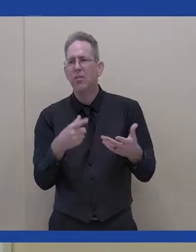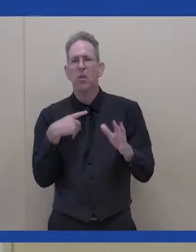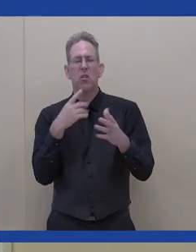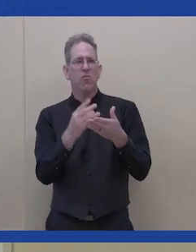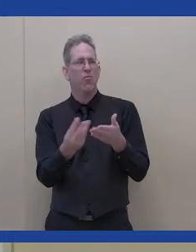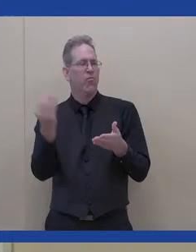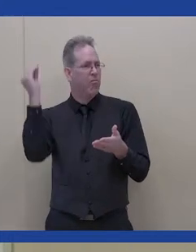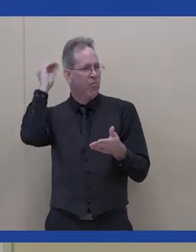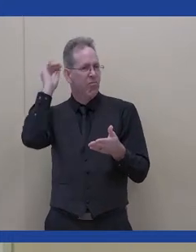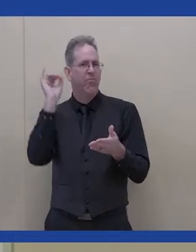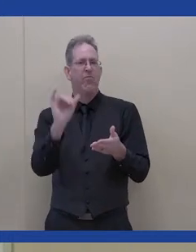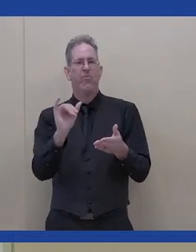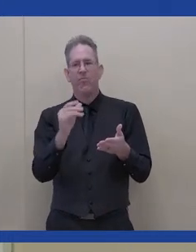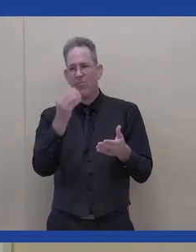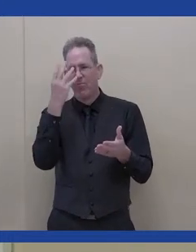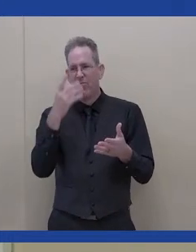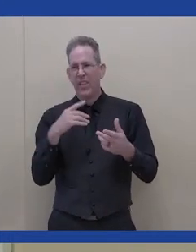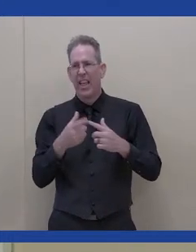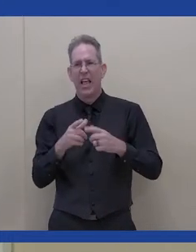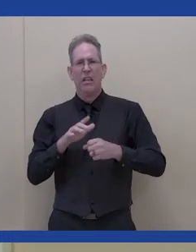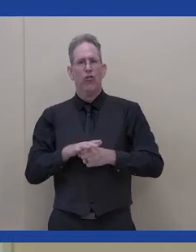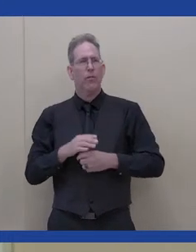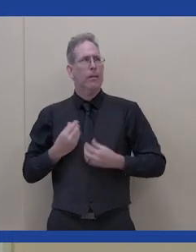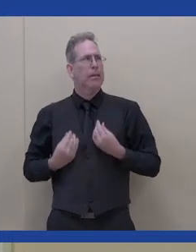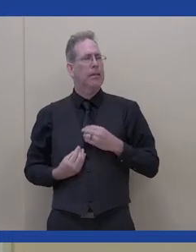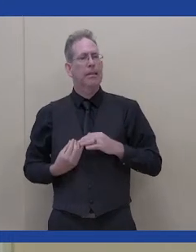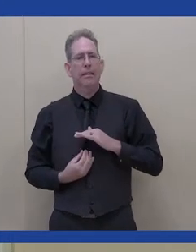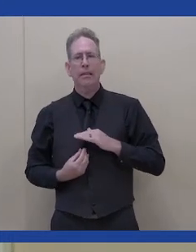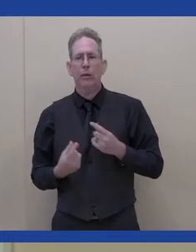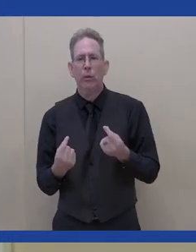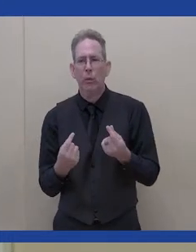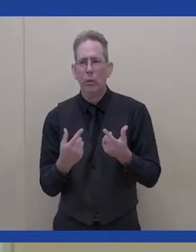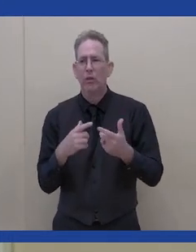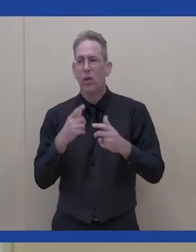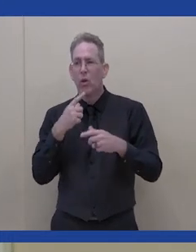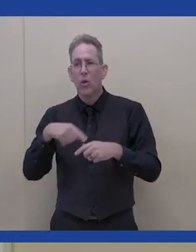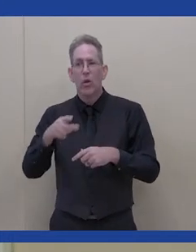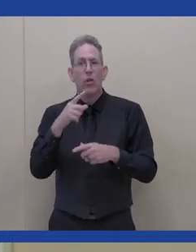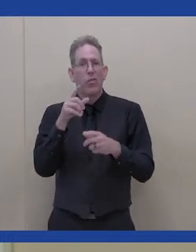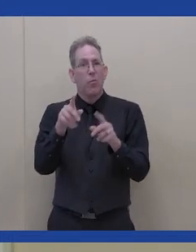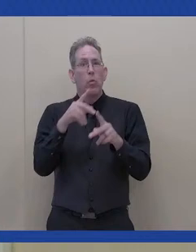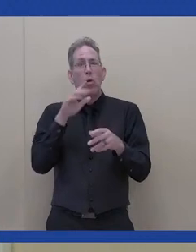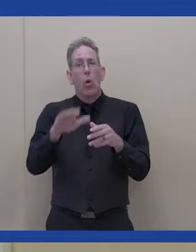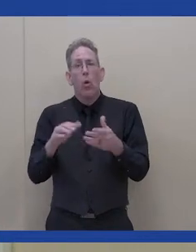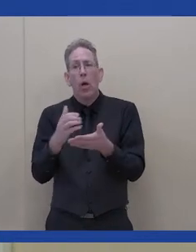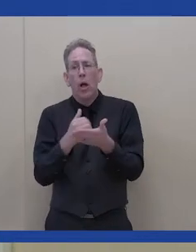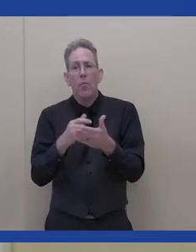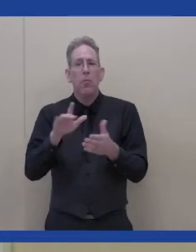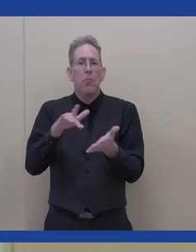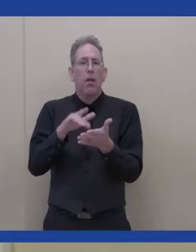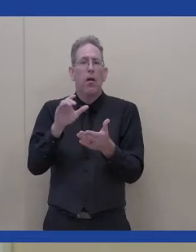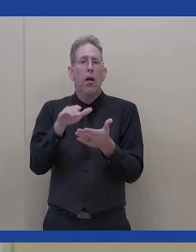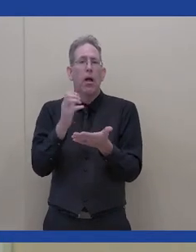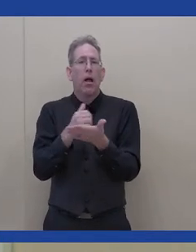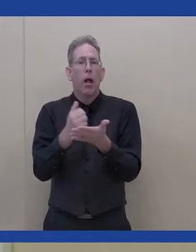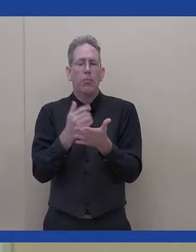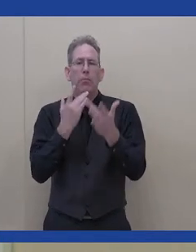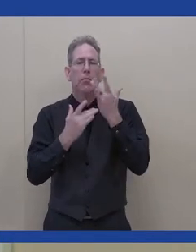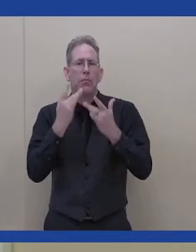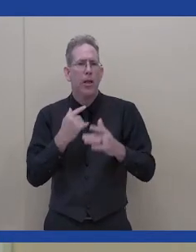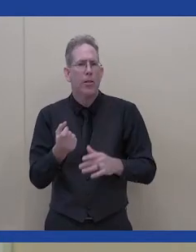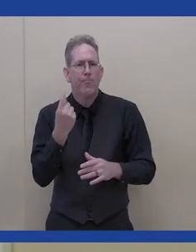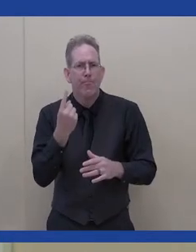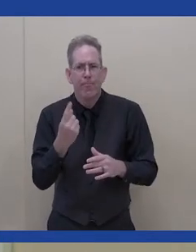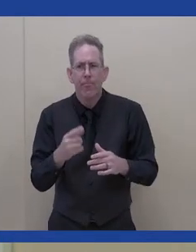every effort to ensure Burlingtonians, particularly low and middle income residents, and those living on fixed incomes are not priced out